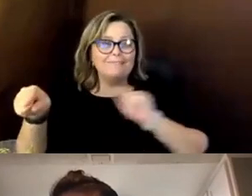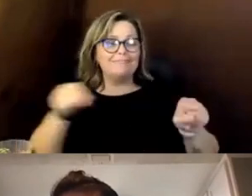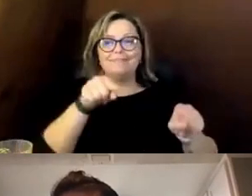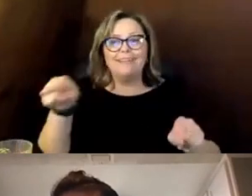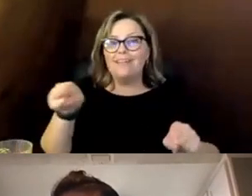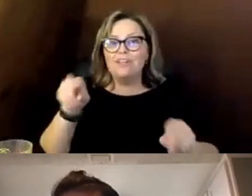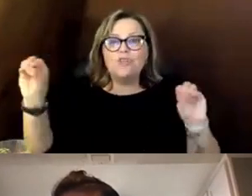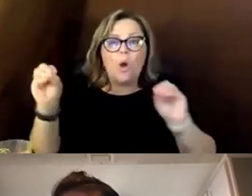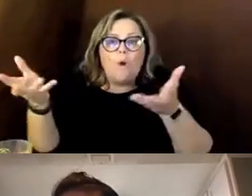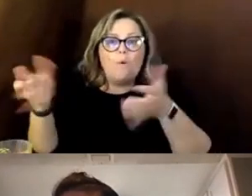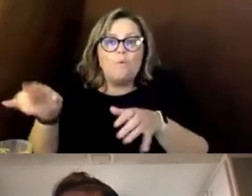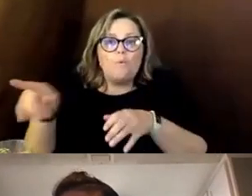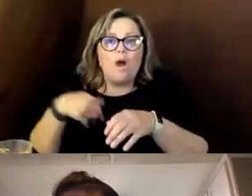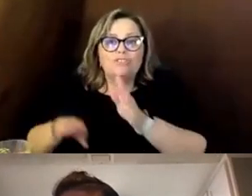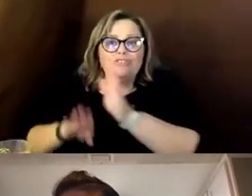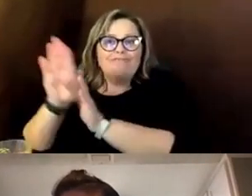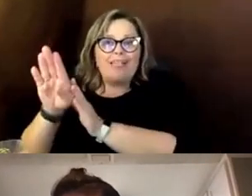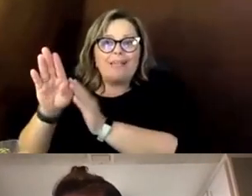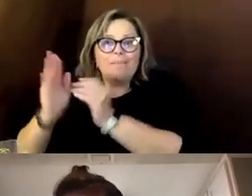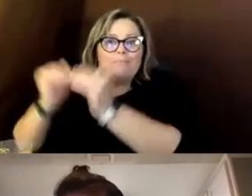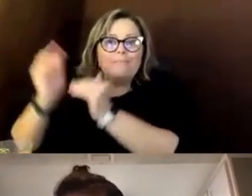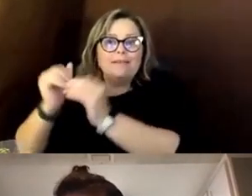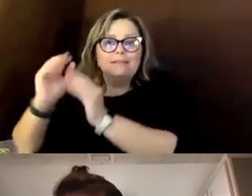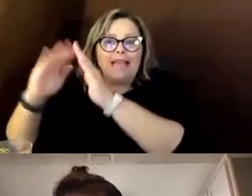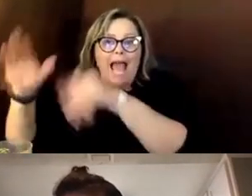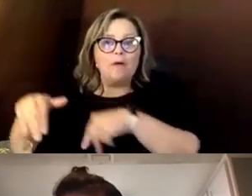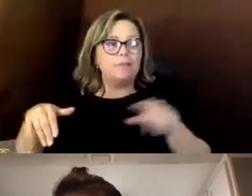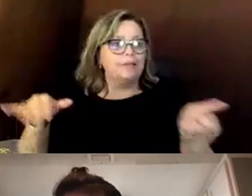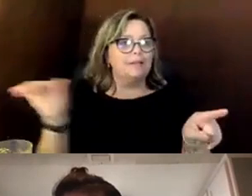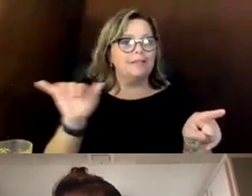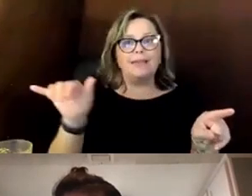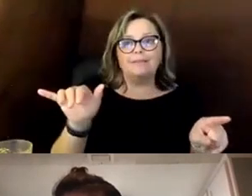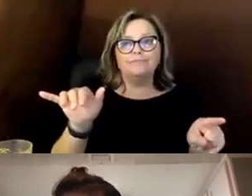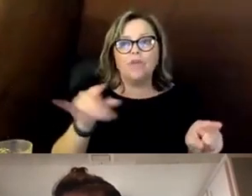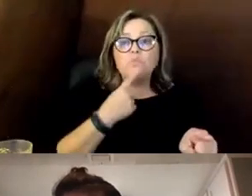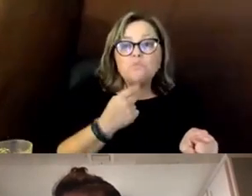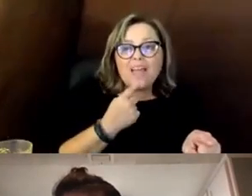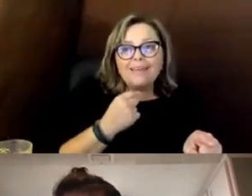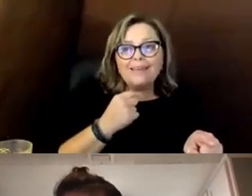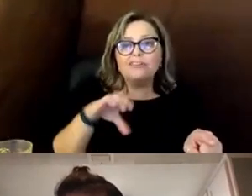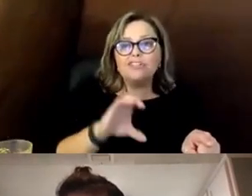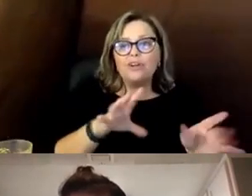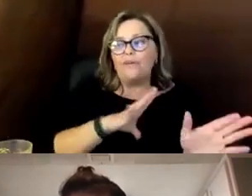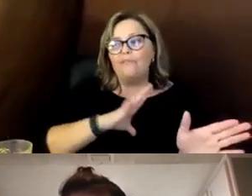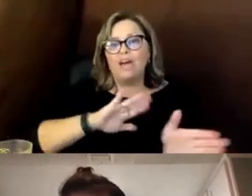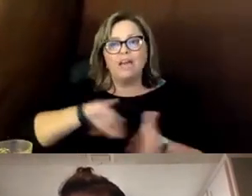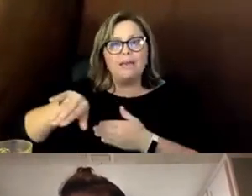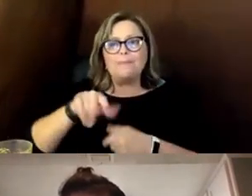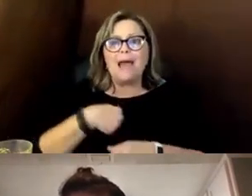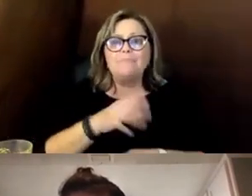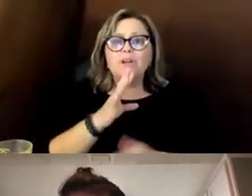forget Reading or Chico, but we're talking in places like, you know, Susanville or Alturas or Fort Jones in the Scott